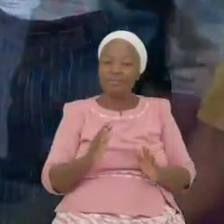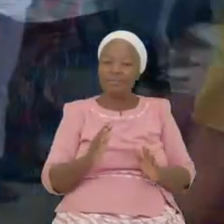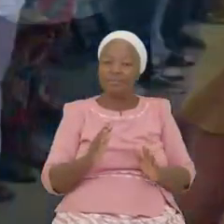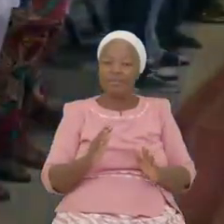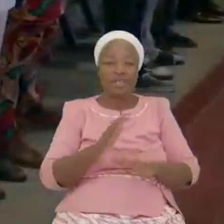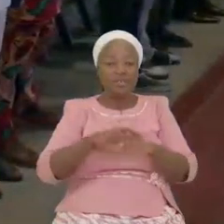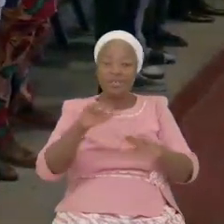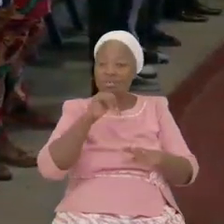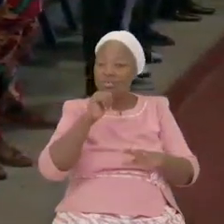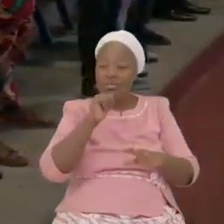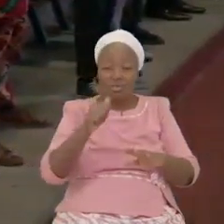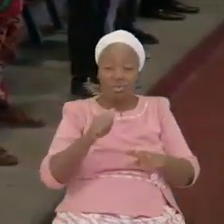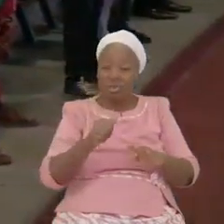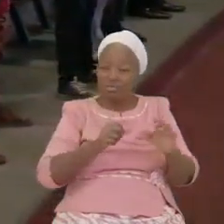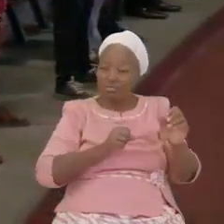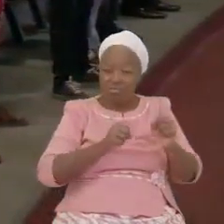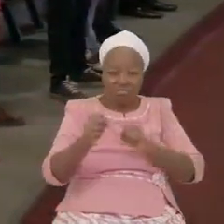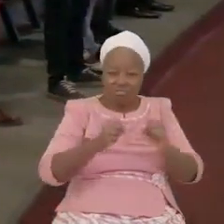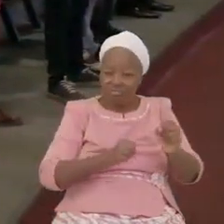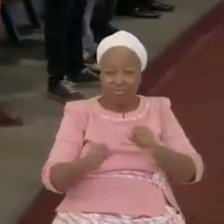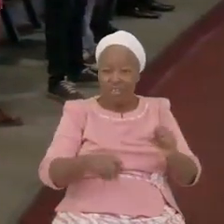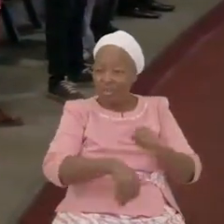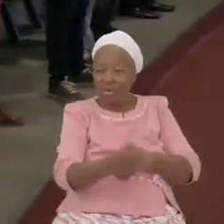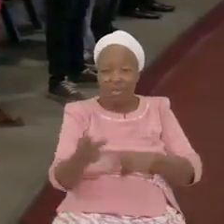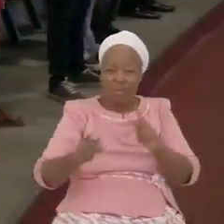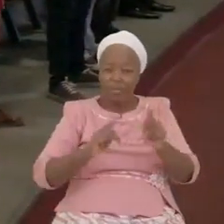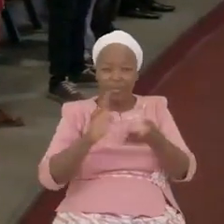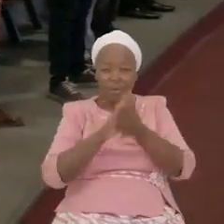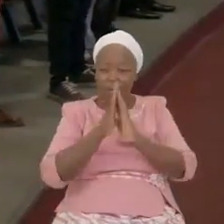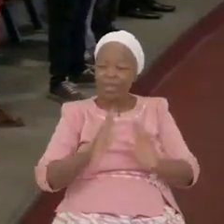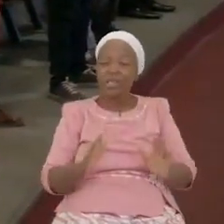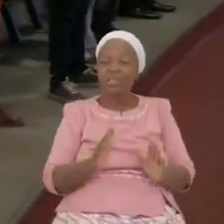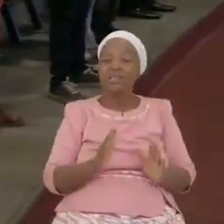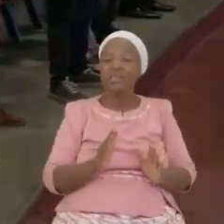Does not strike, smite other people. Peace.